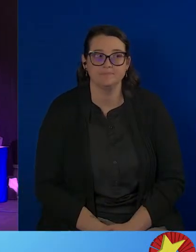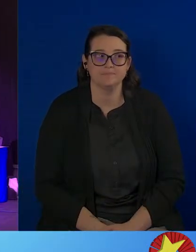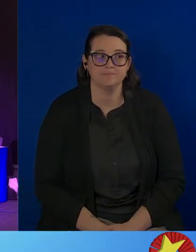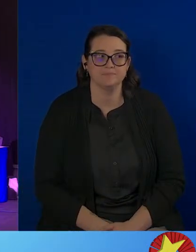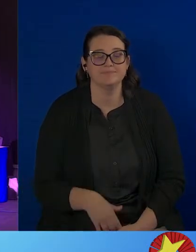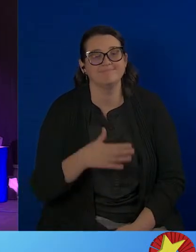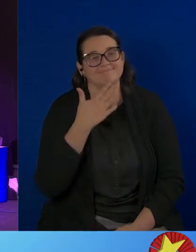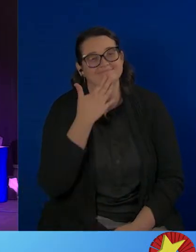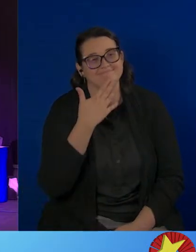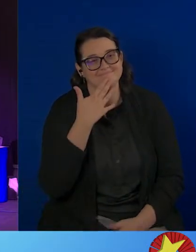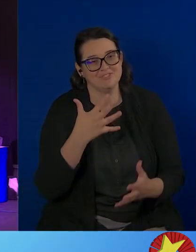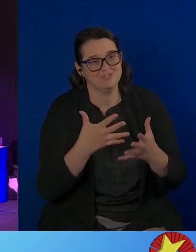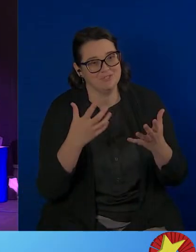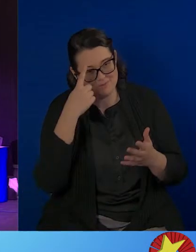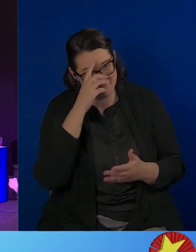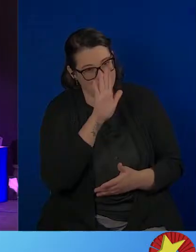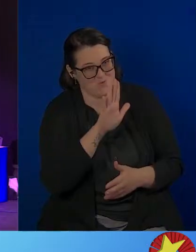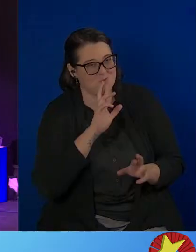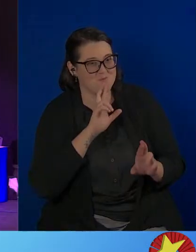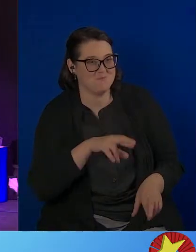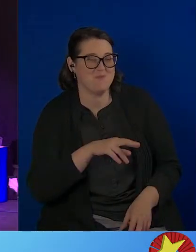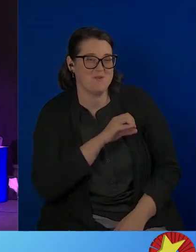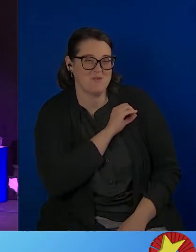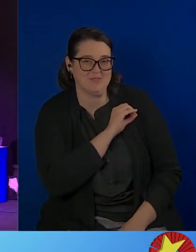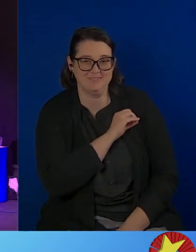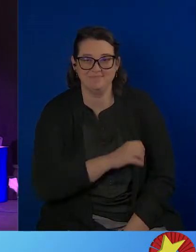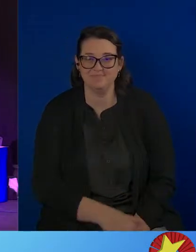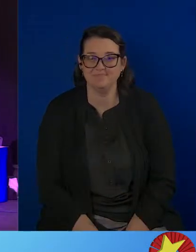Thank you so much for your report.